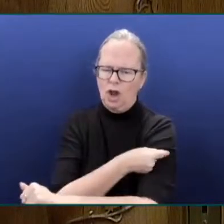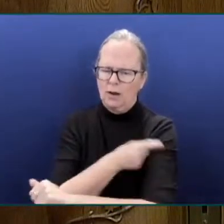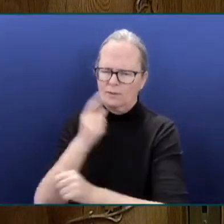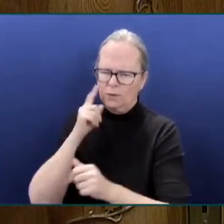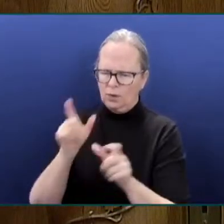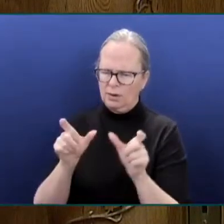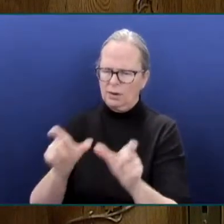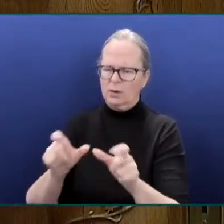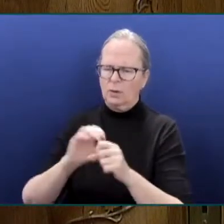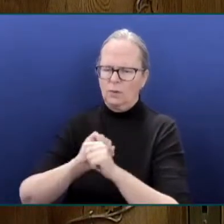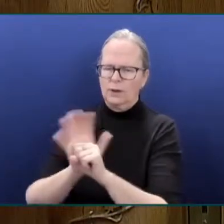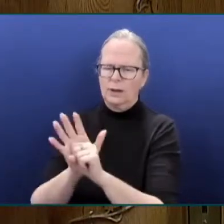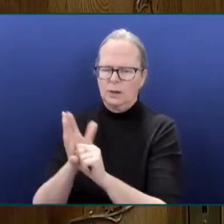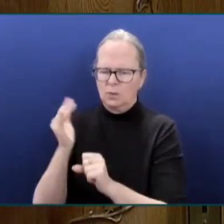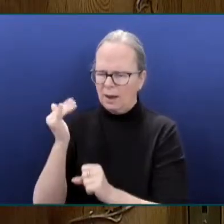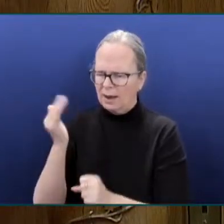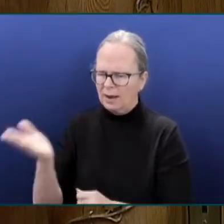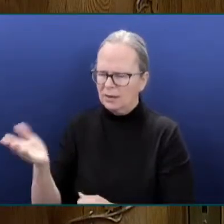Minister of Health.